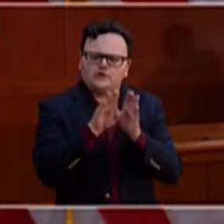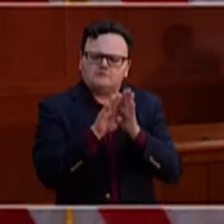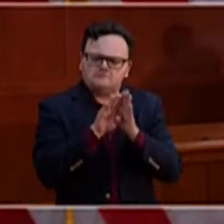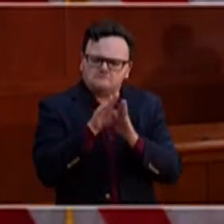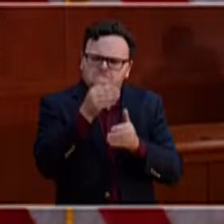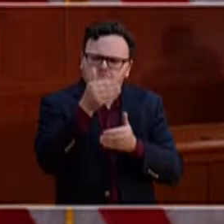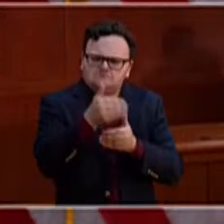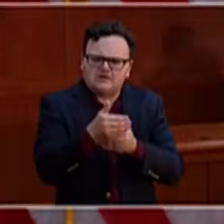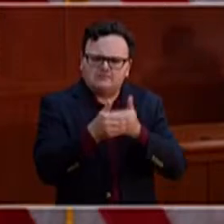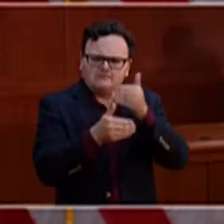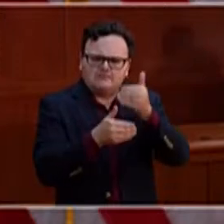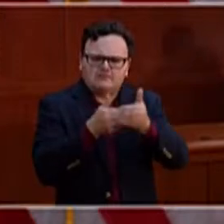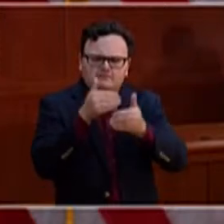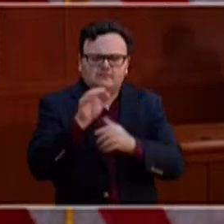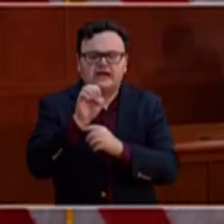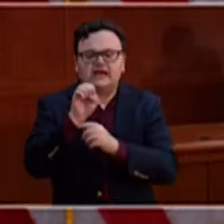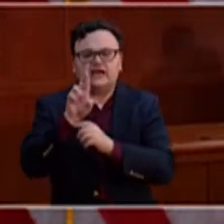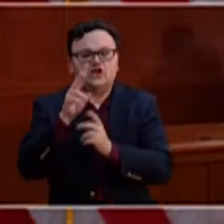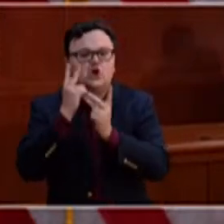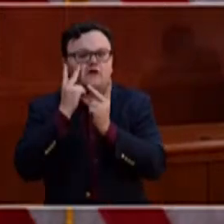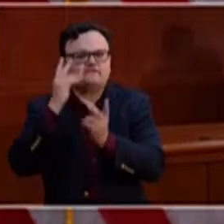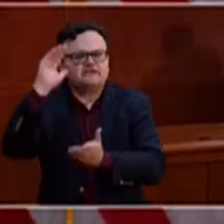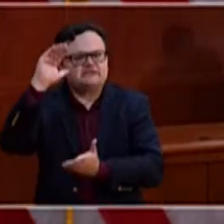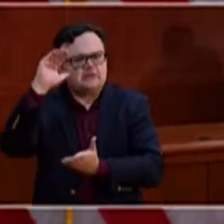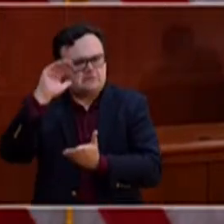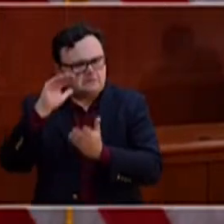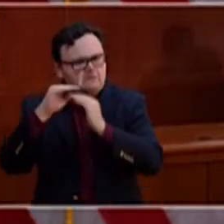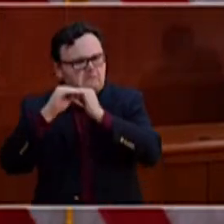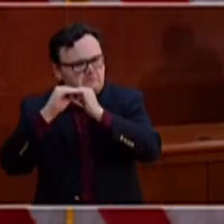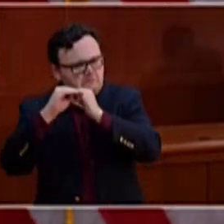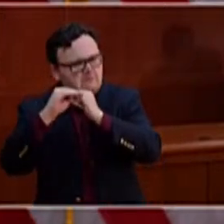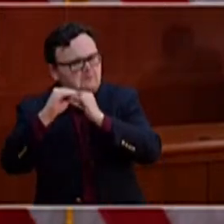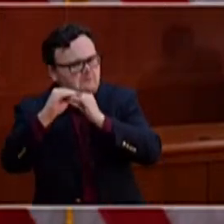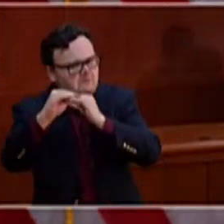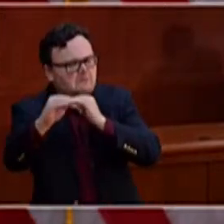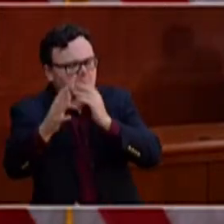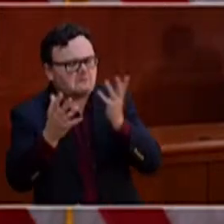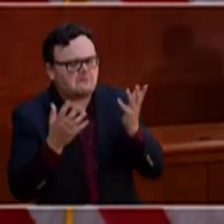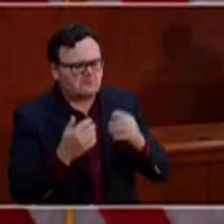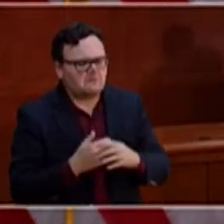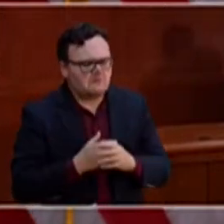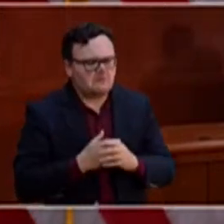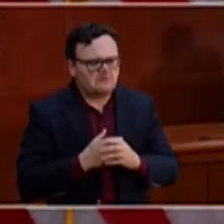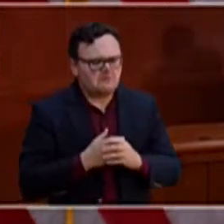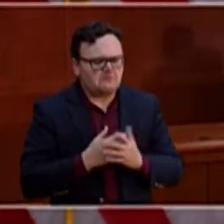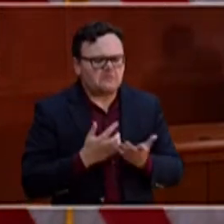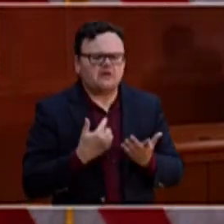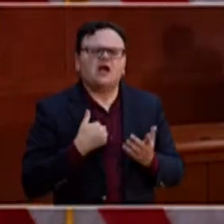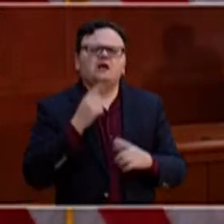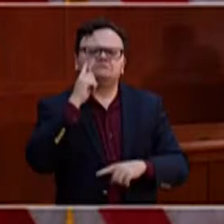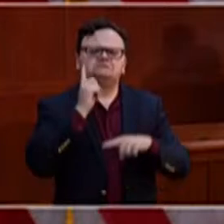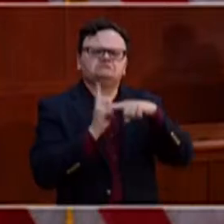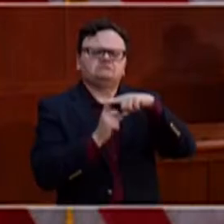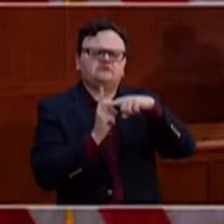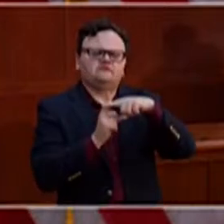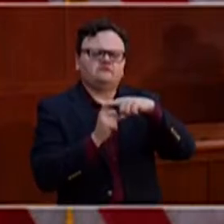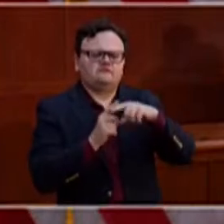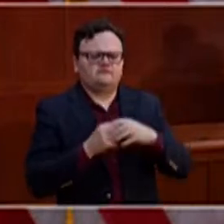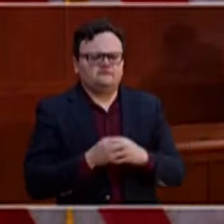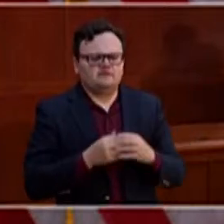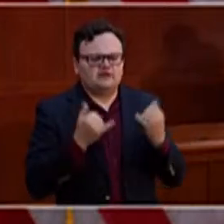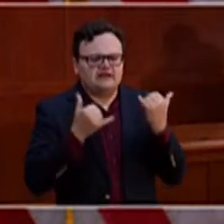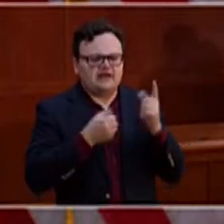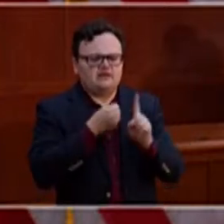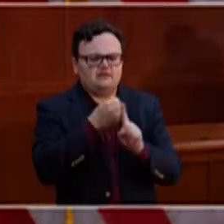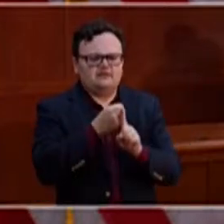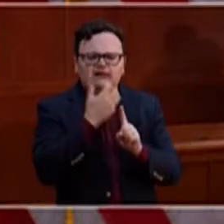visits, the plateauing, the hospitals suggest that. But you really could see as this became something that was kind of, quote, hot again in terms